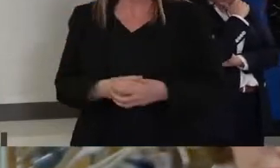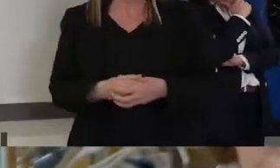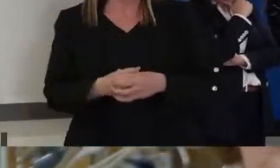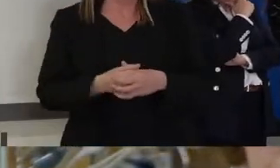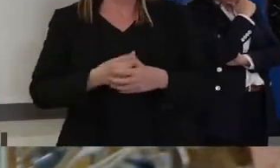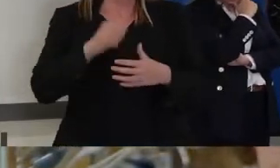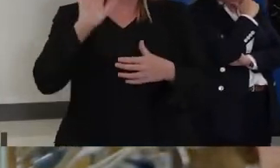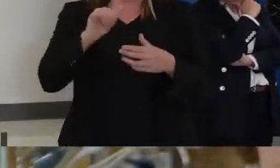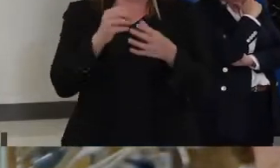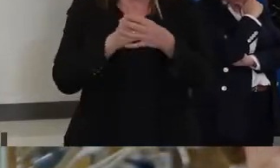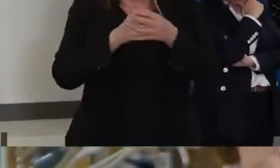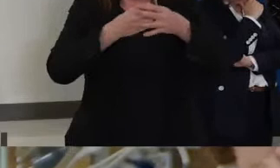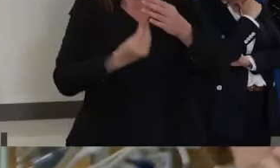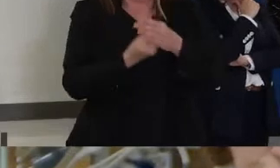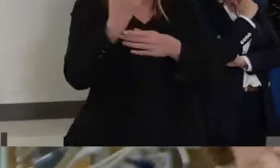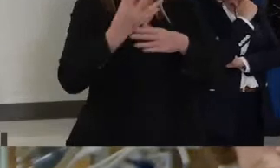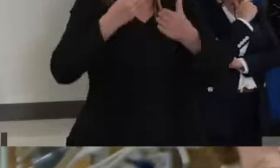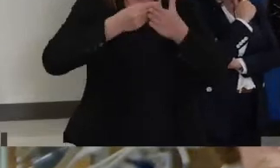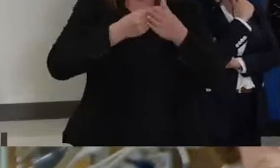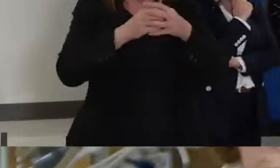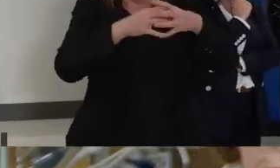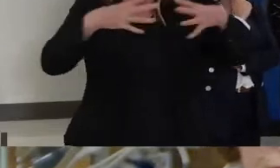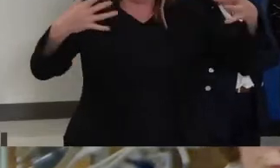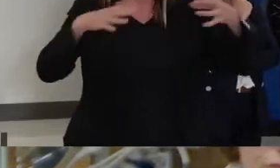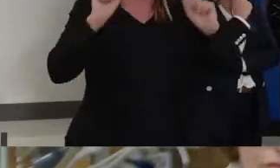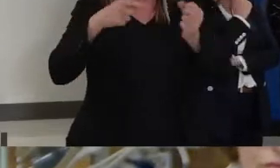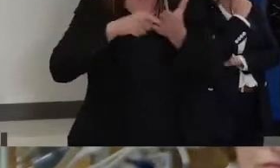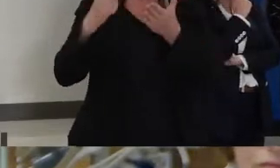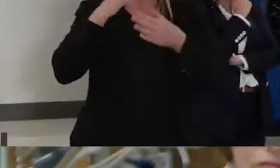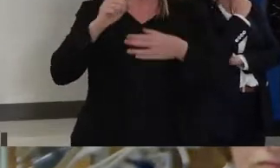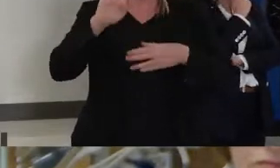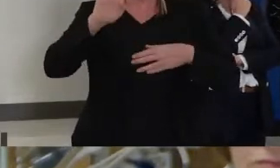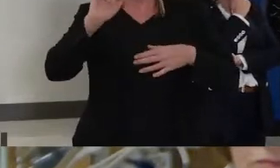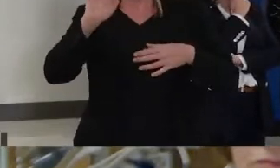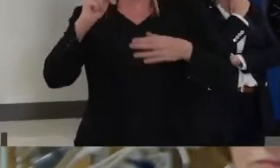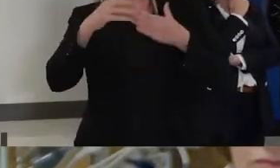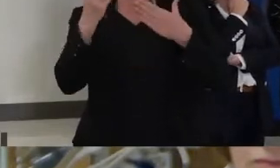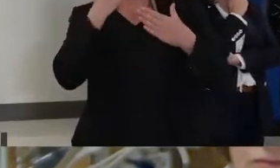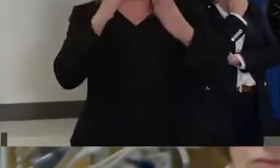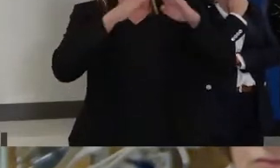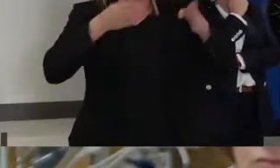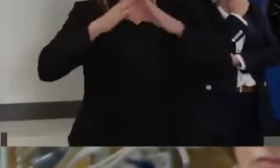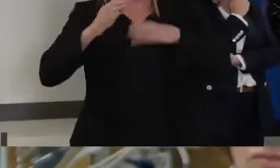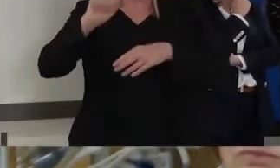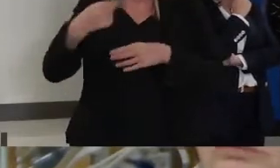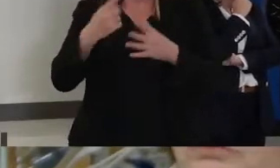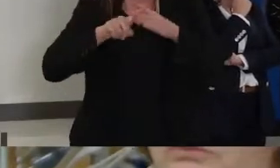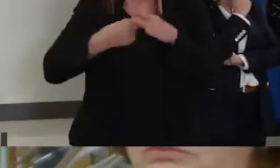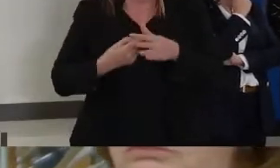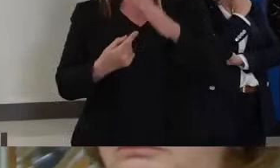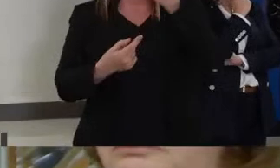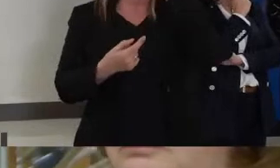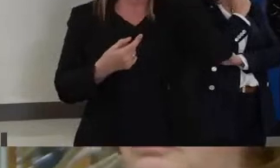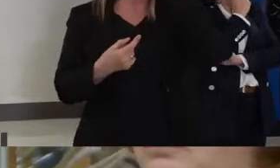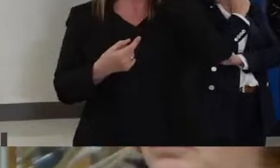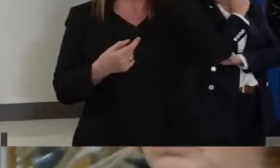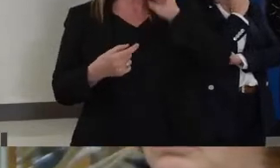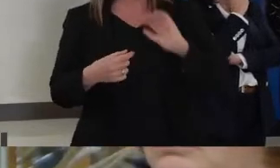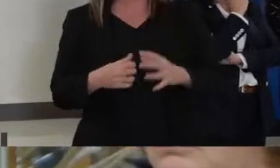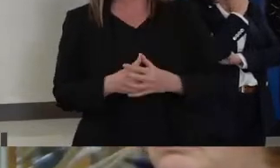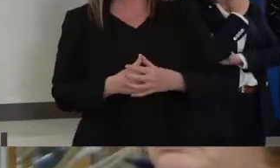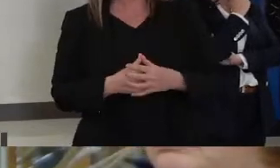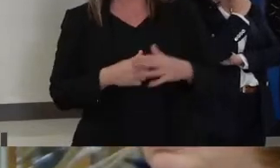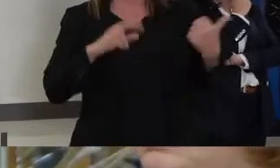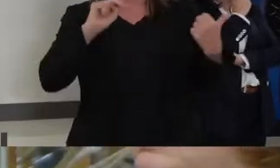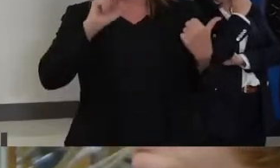that growth money. That growth money could pay for the $1 billion in the housing, just to start. And Nathan,